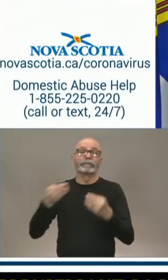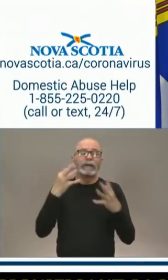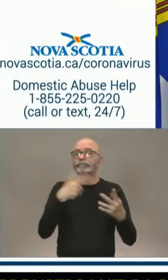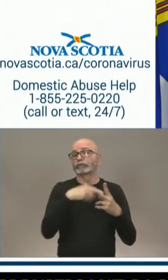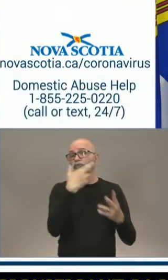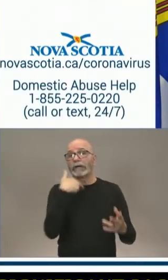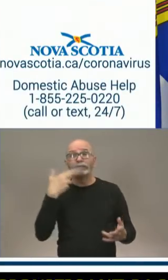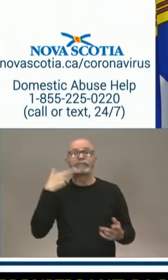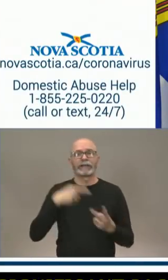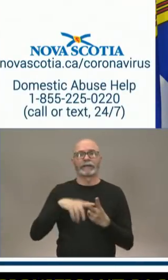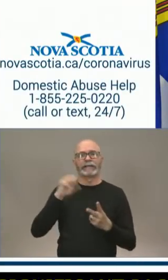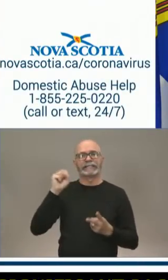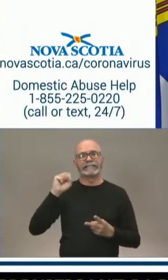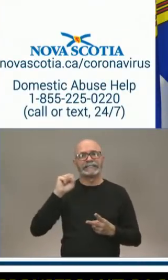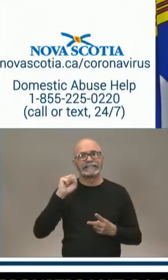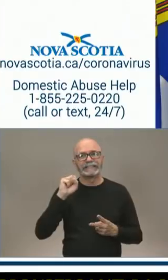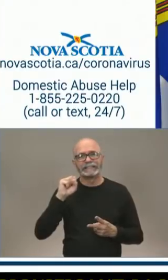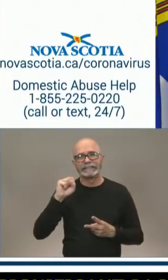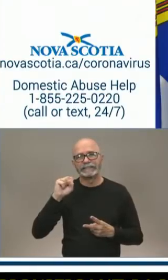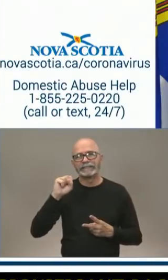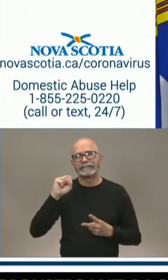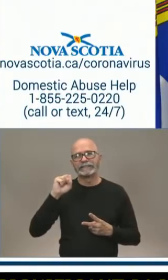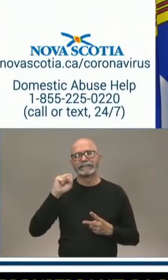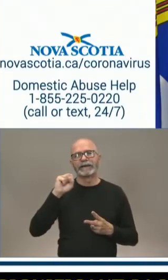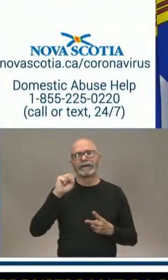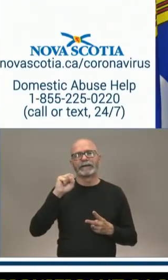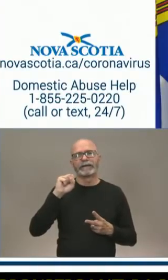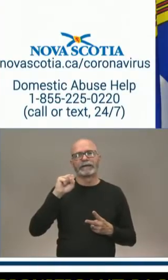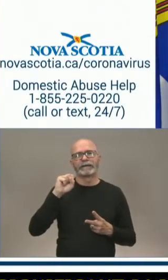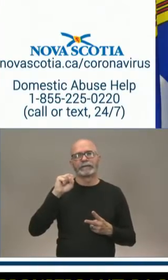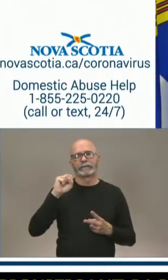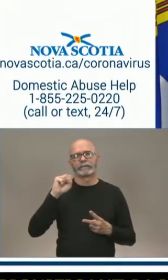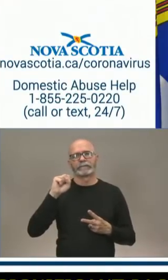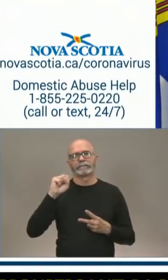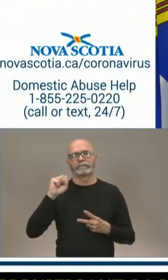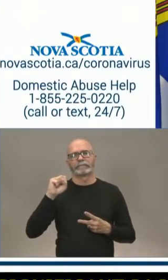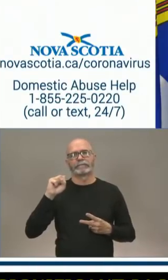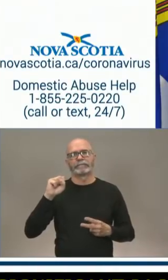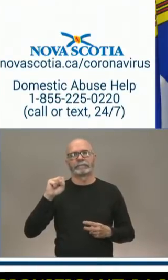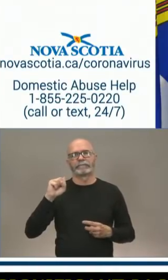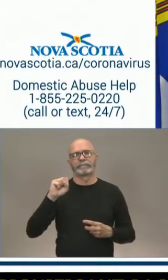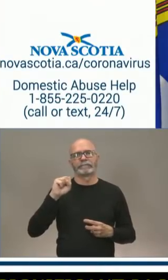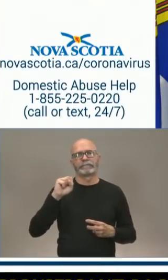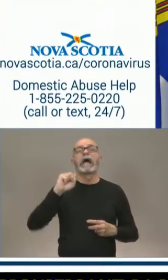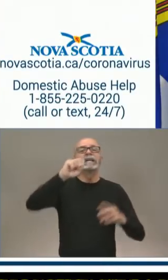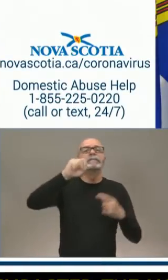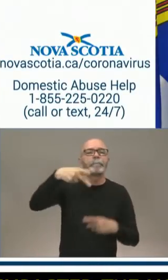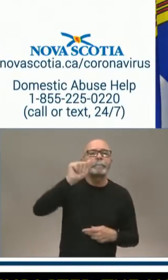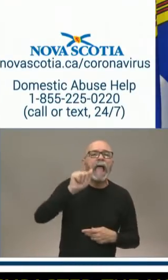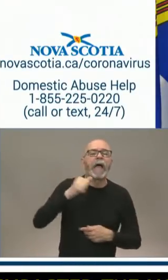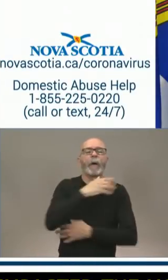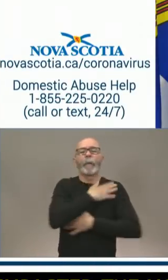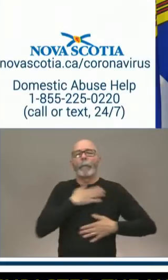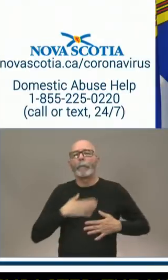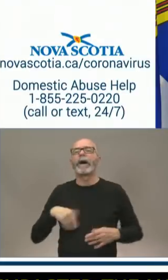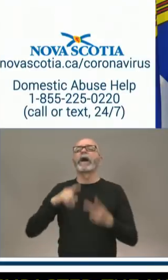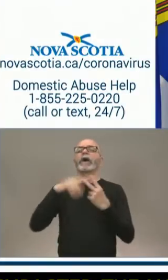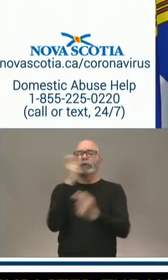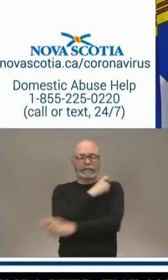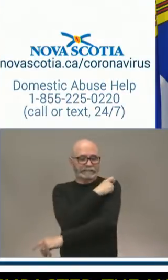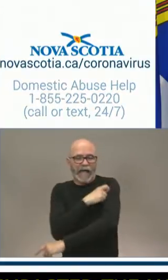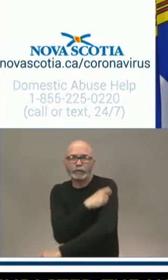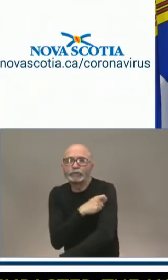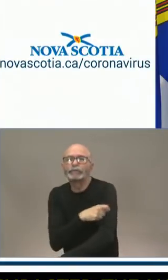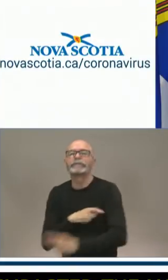spas, body art establishments, hair salons,